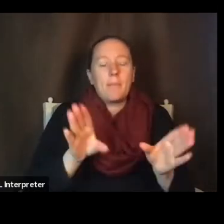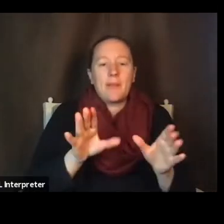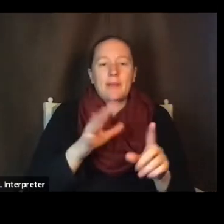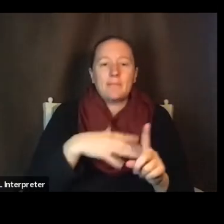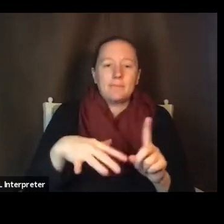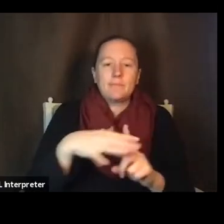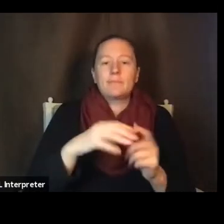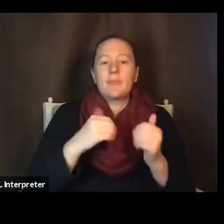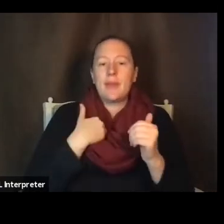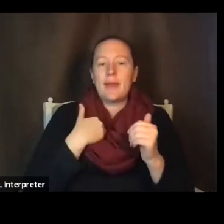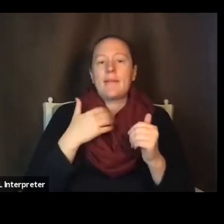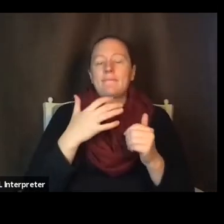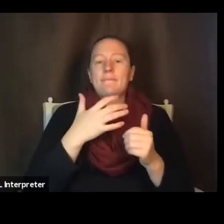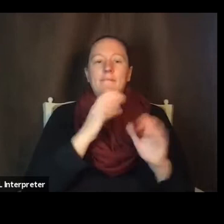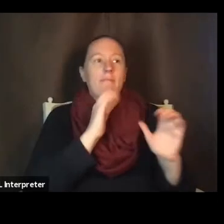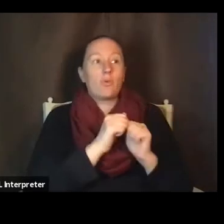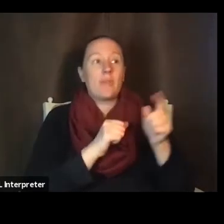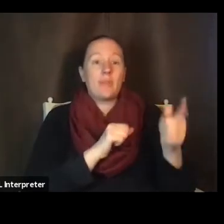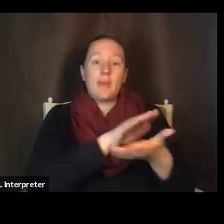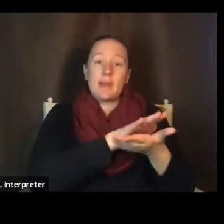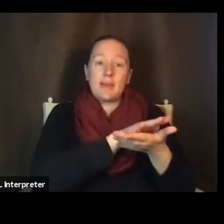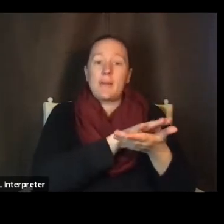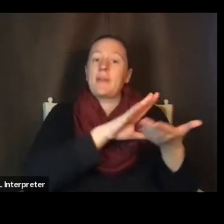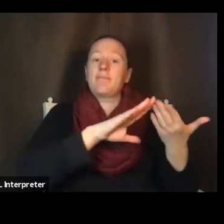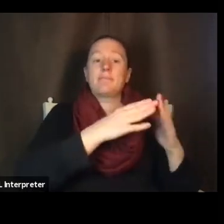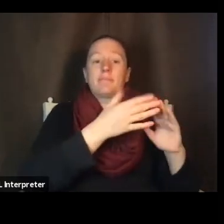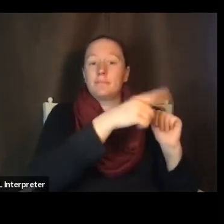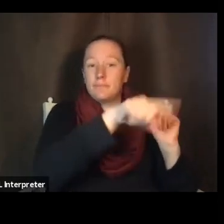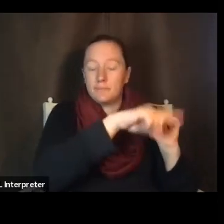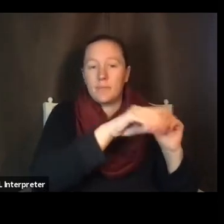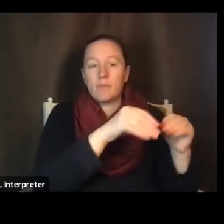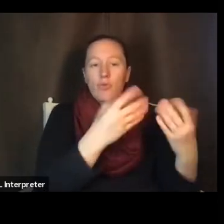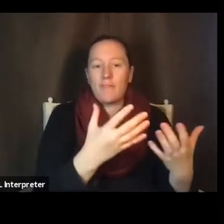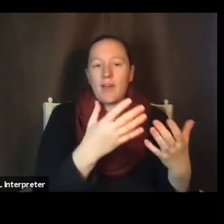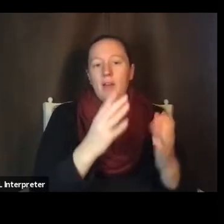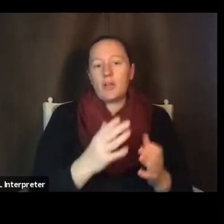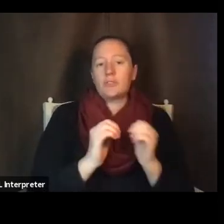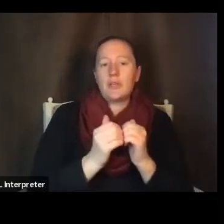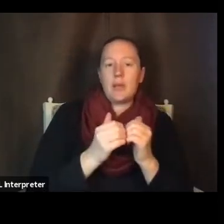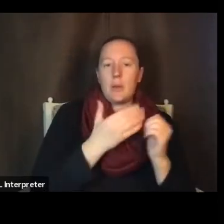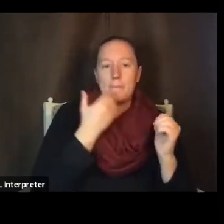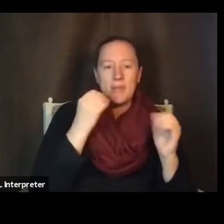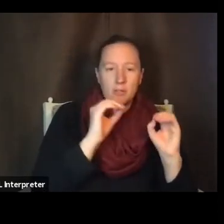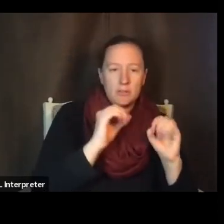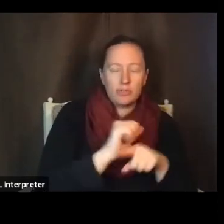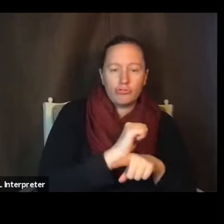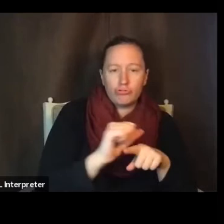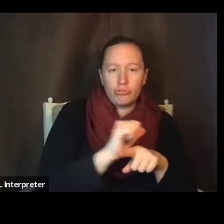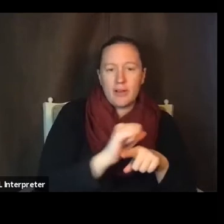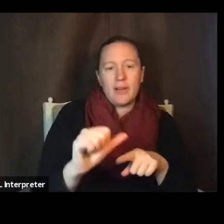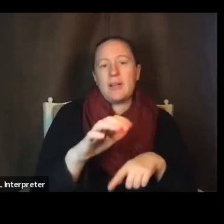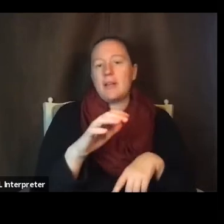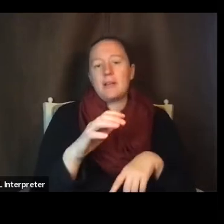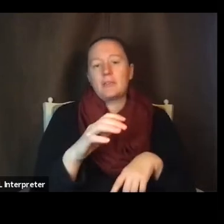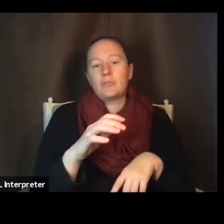so having a conversation between the academic institutions and providers about how to do that so that providers aren't having to do it all on their